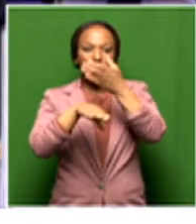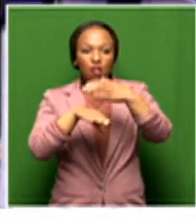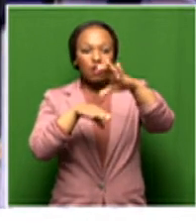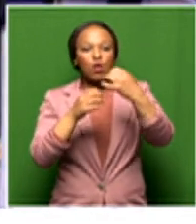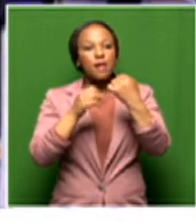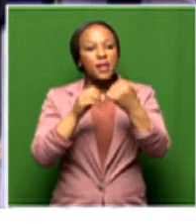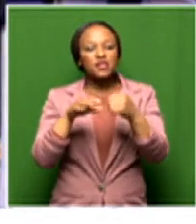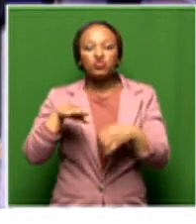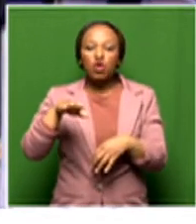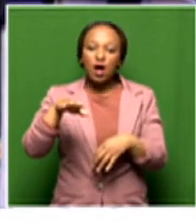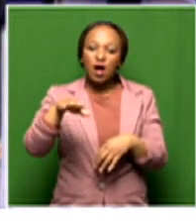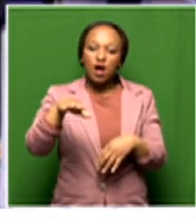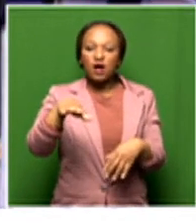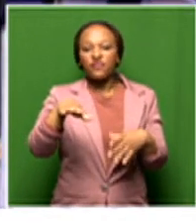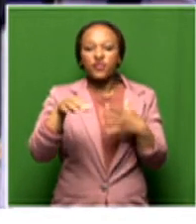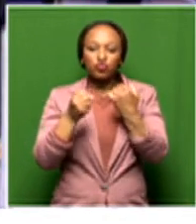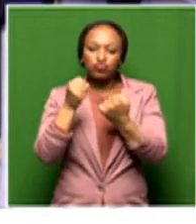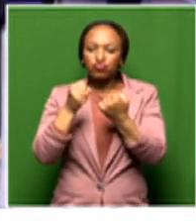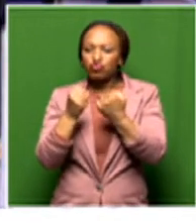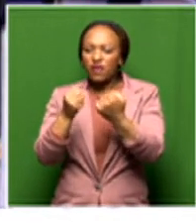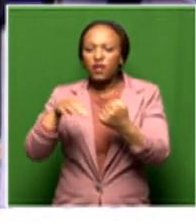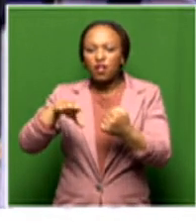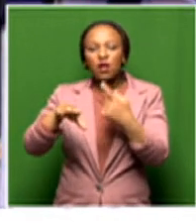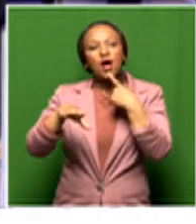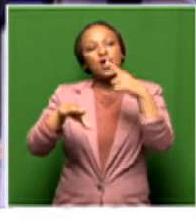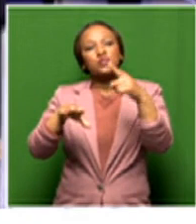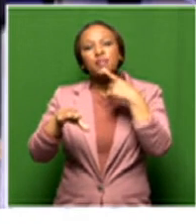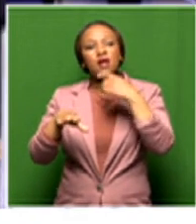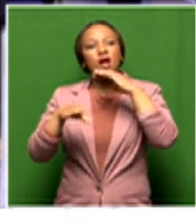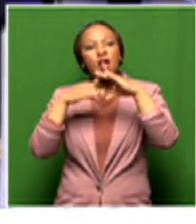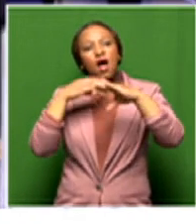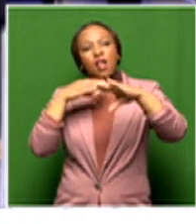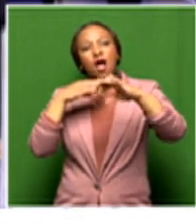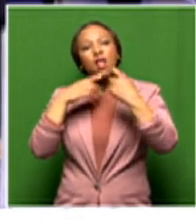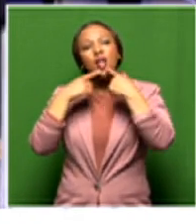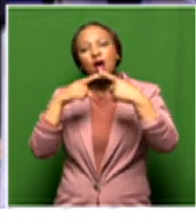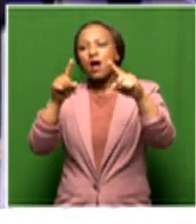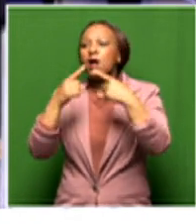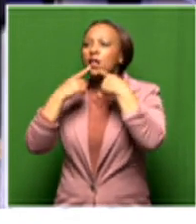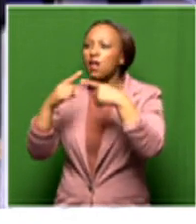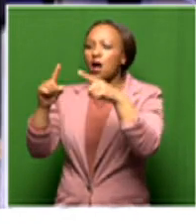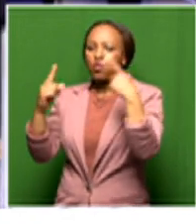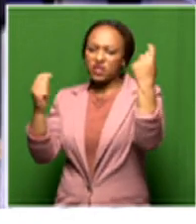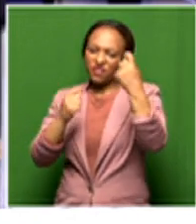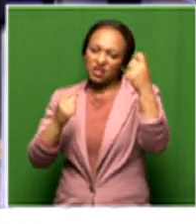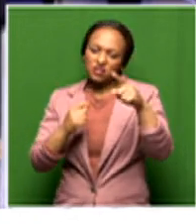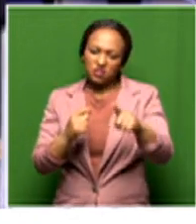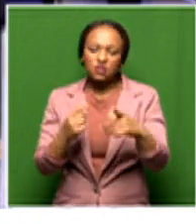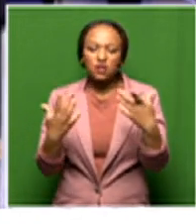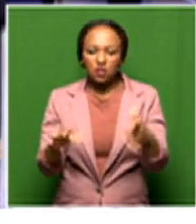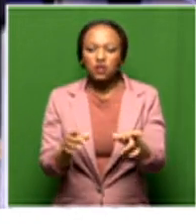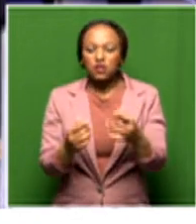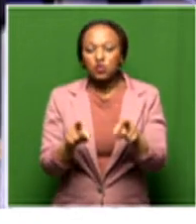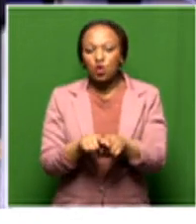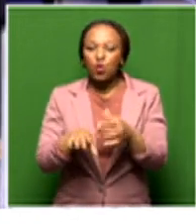somebody's driving and they can make announcements as they are driving through the village, enforcing these messages, that